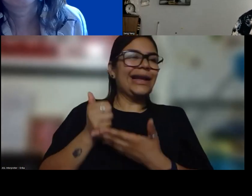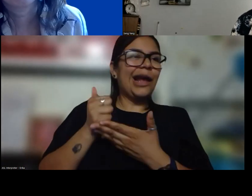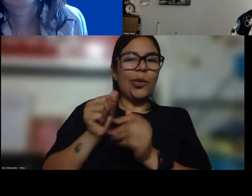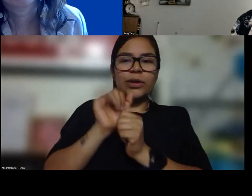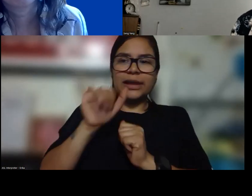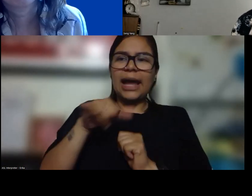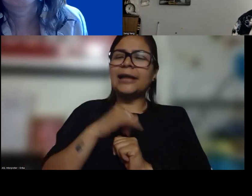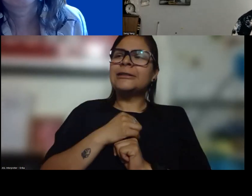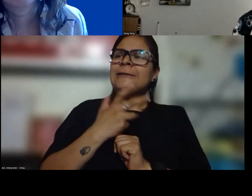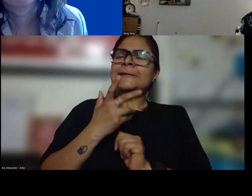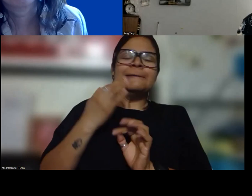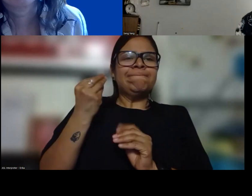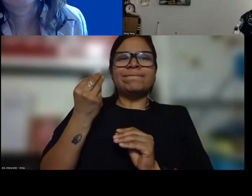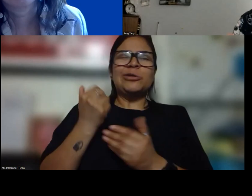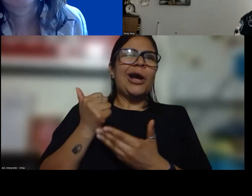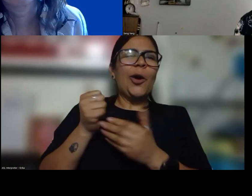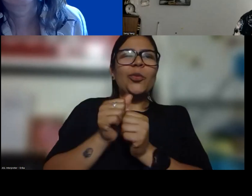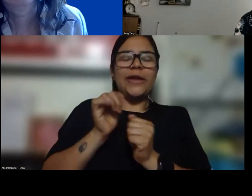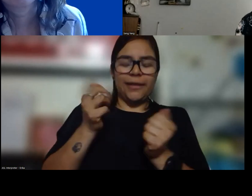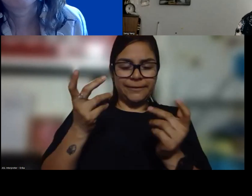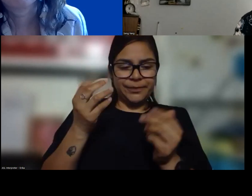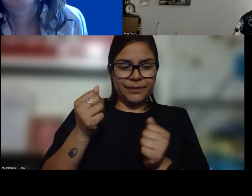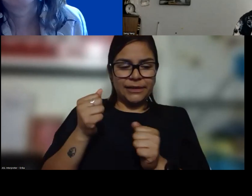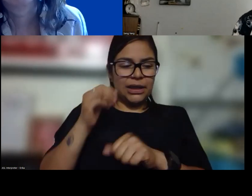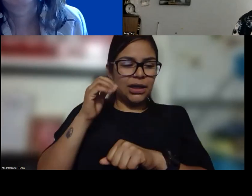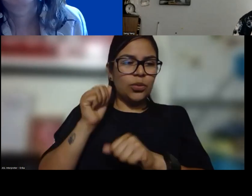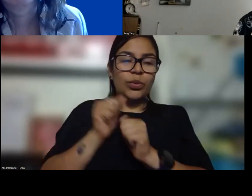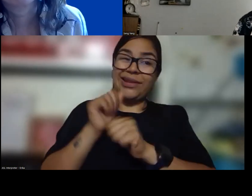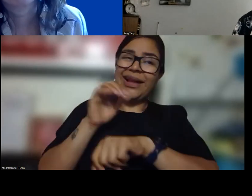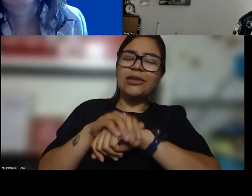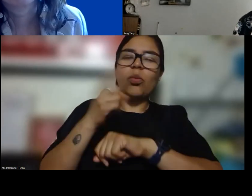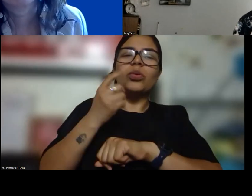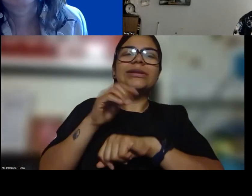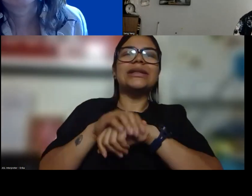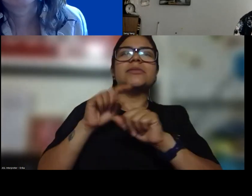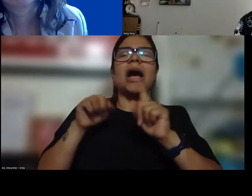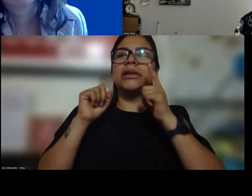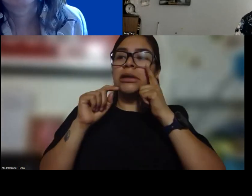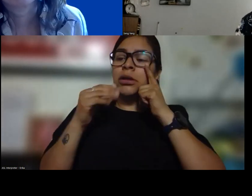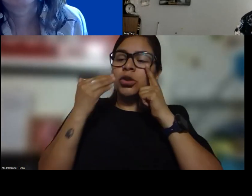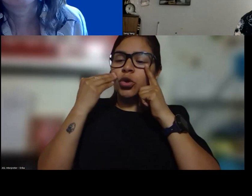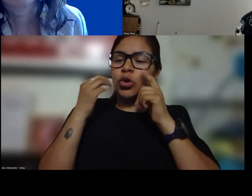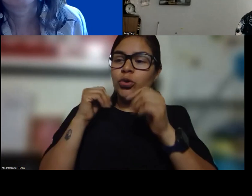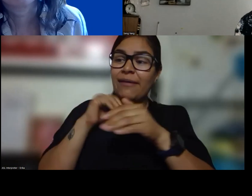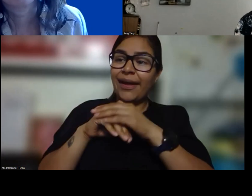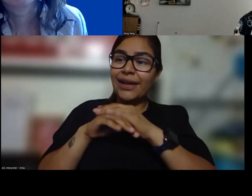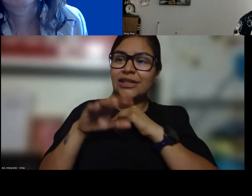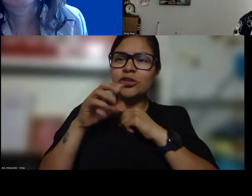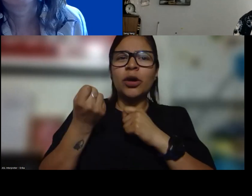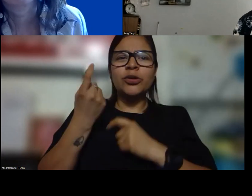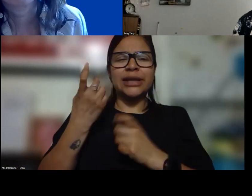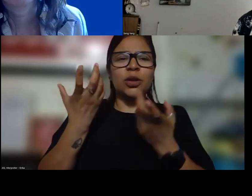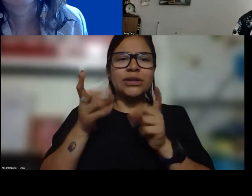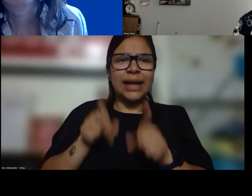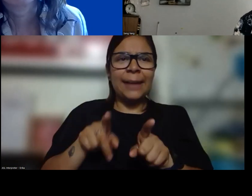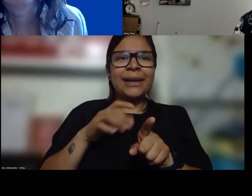to be able to help, because it's not just English, but we'll see if we can do something. Otherwise, for the for